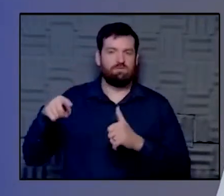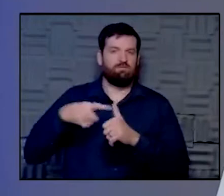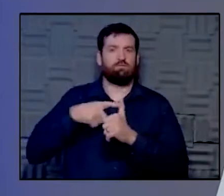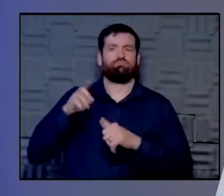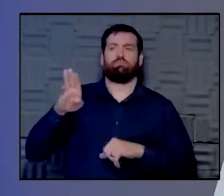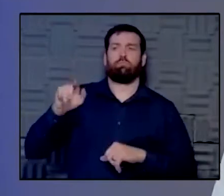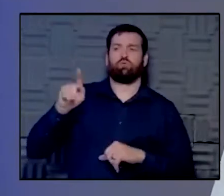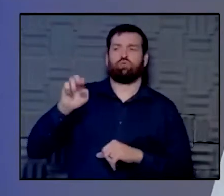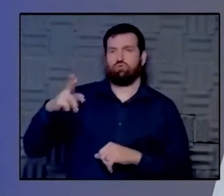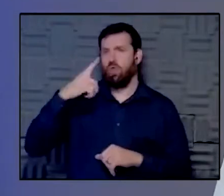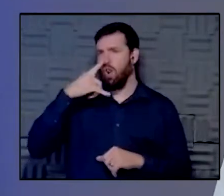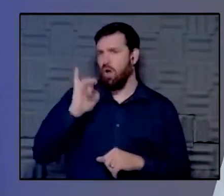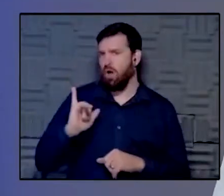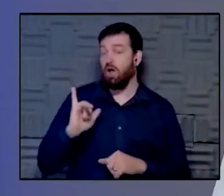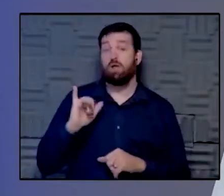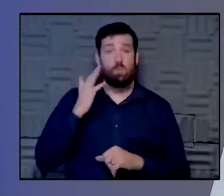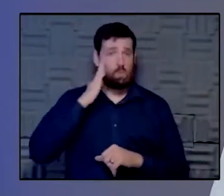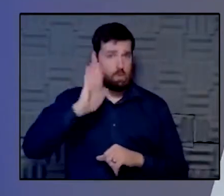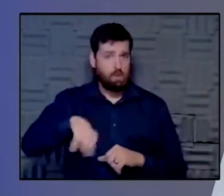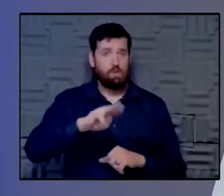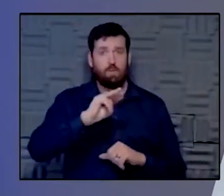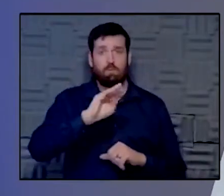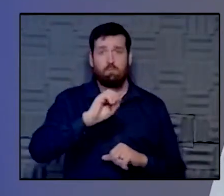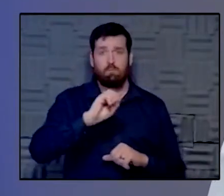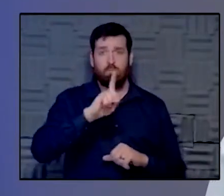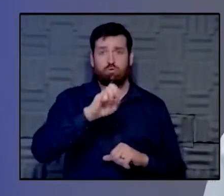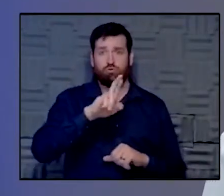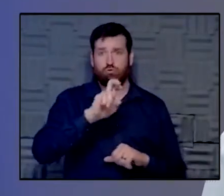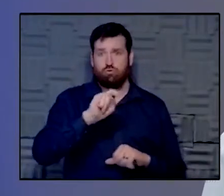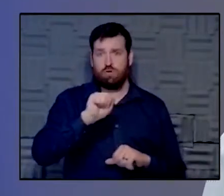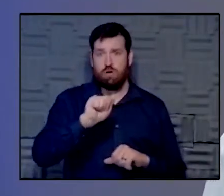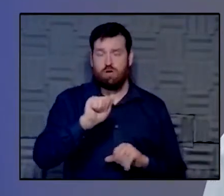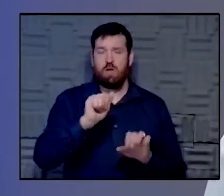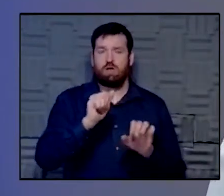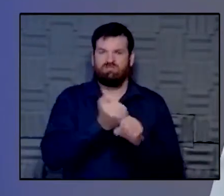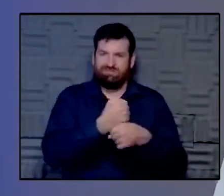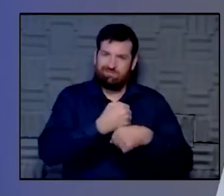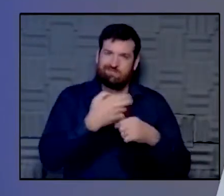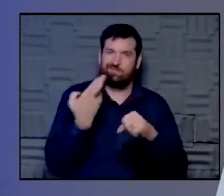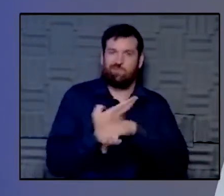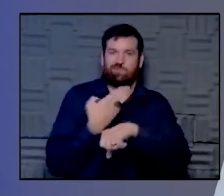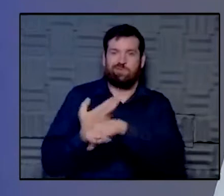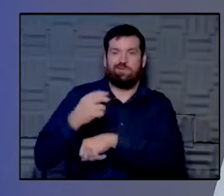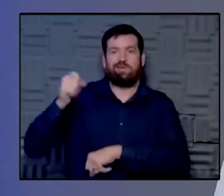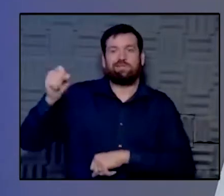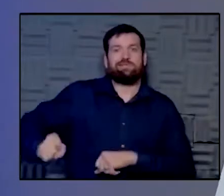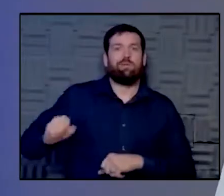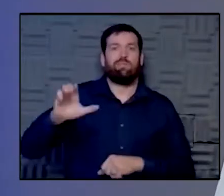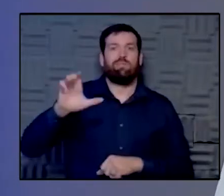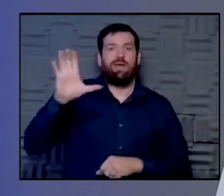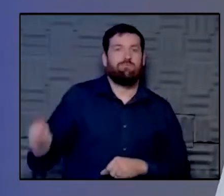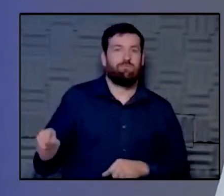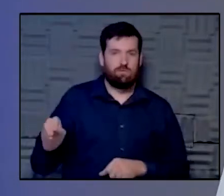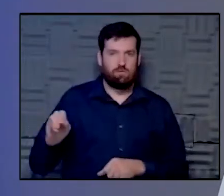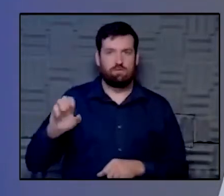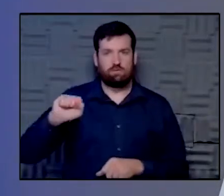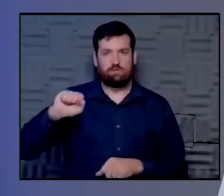the boosters are going to look like. We know Moderna is creating one with the South African spike variant in